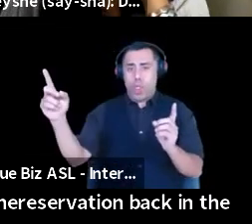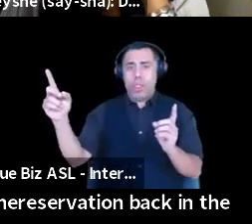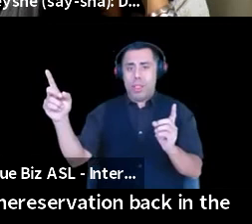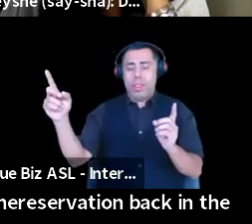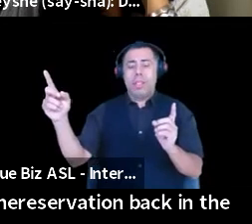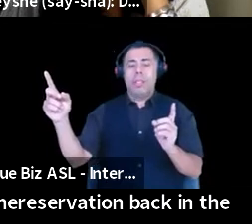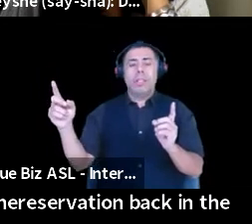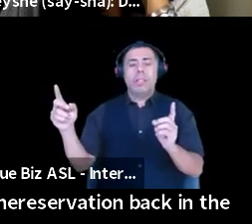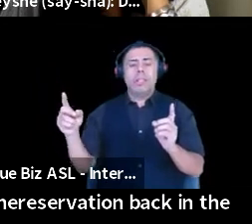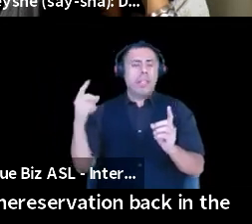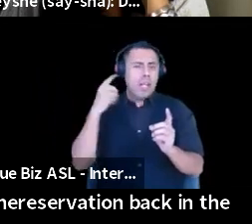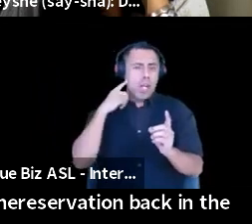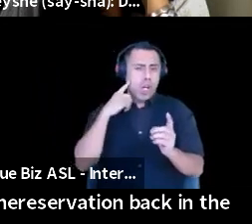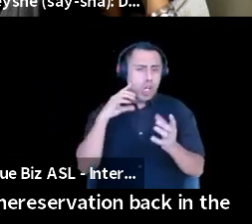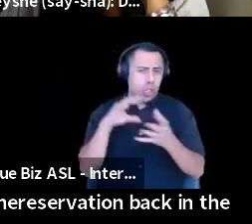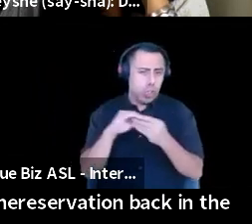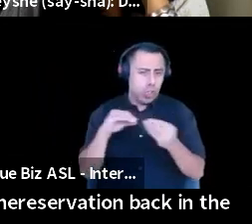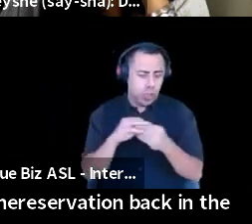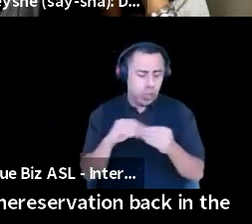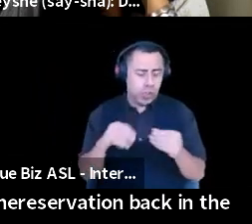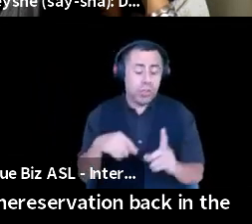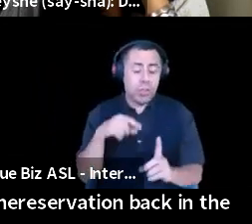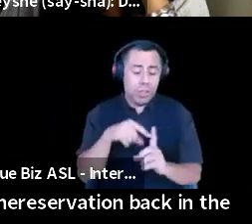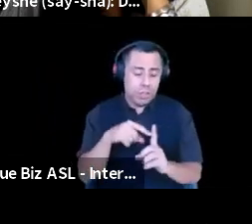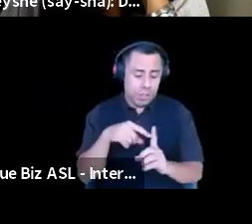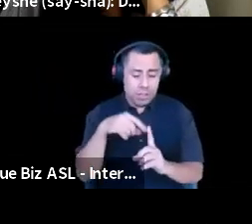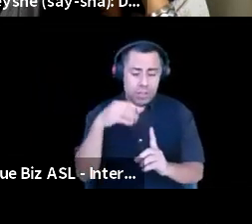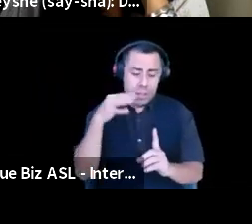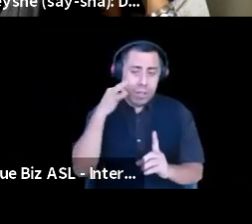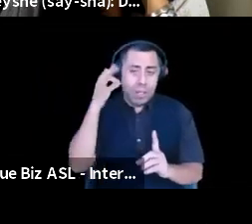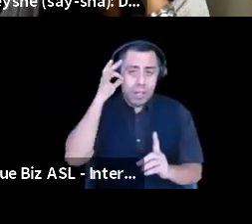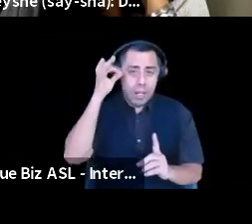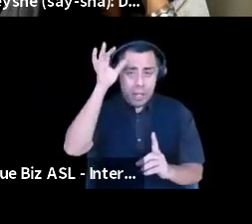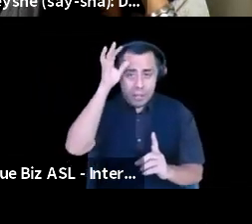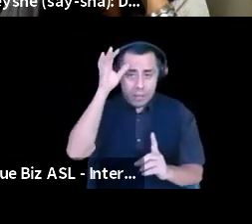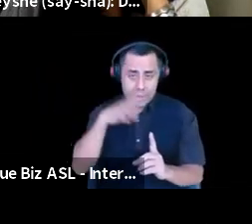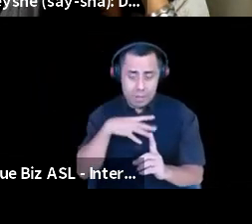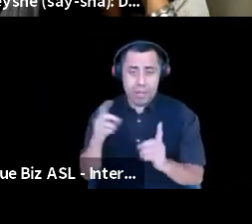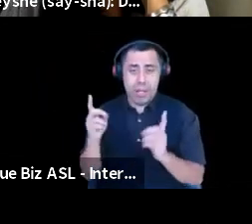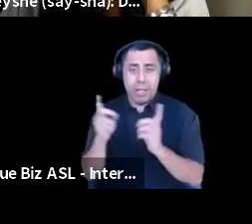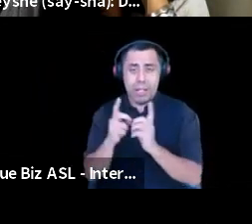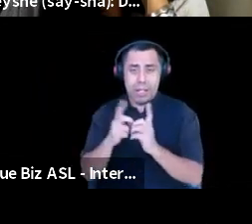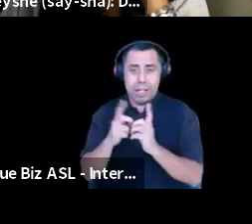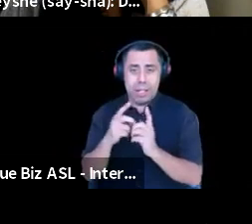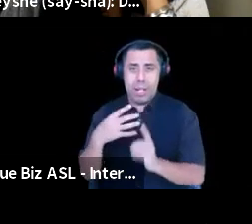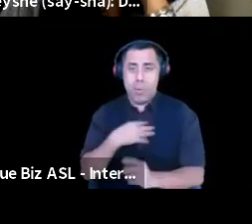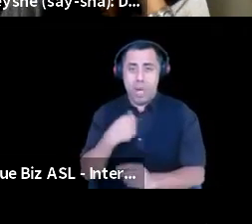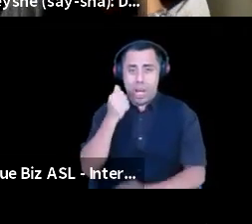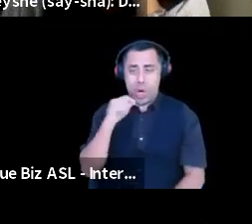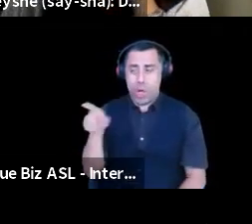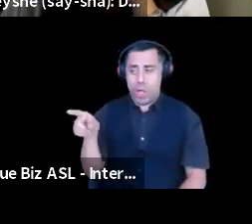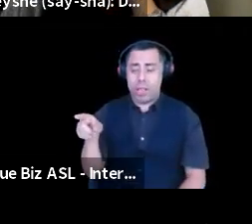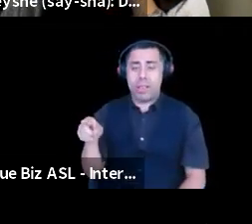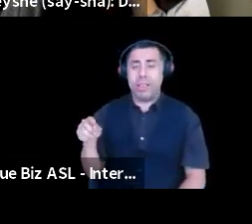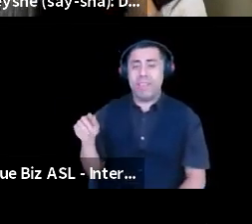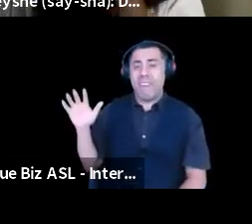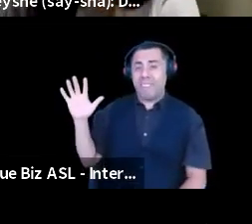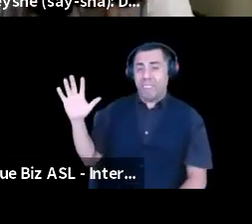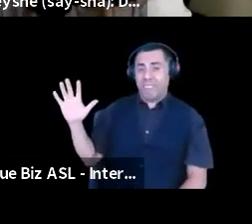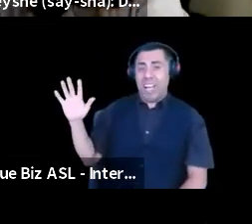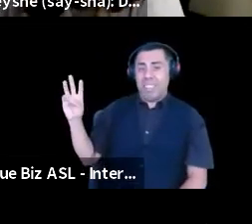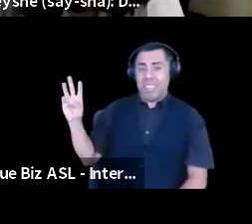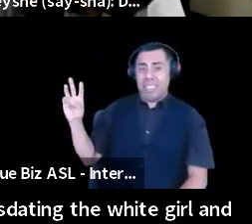from what the story is that he was dating the white girl, and there was 5-6 guys that didn't like it. And they ended up